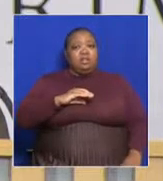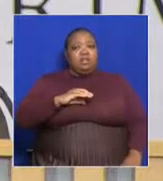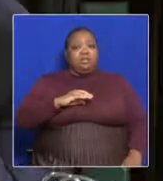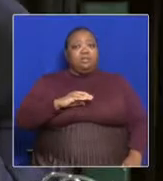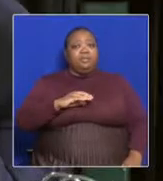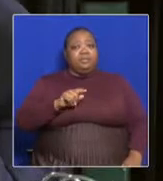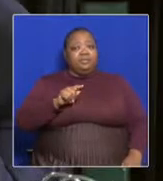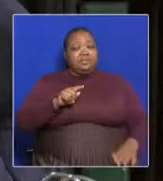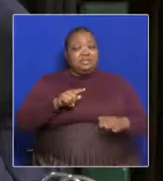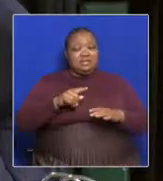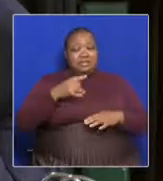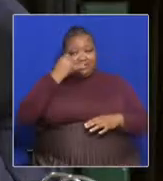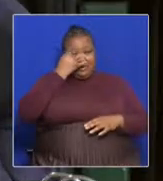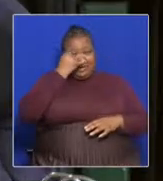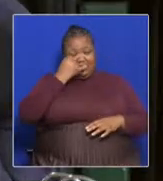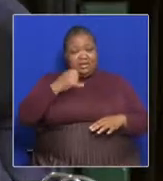bust.